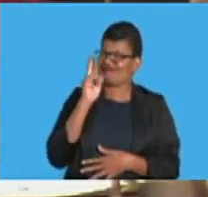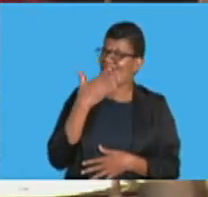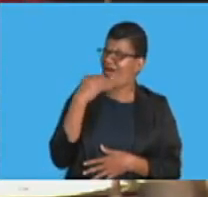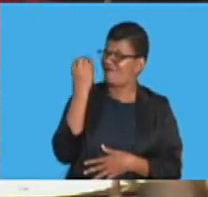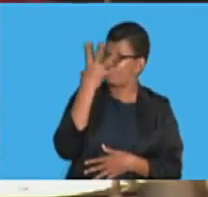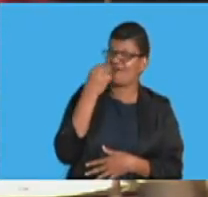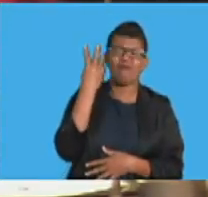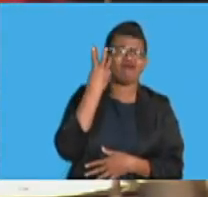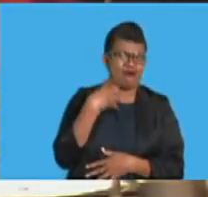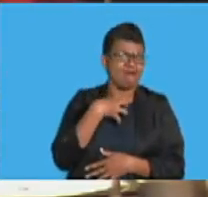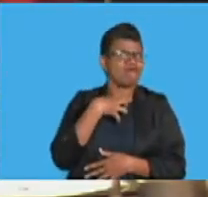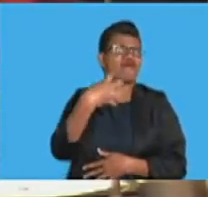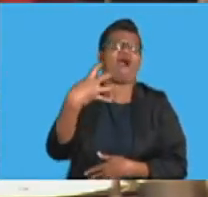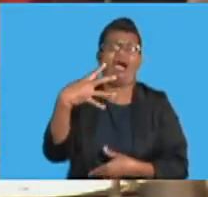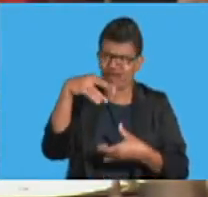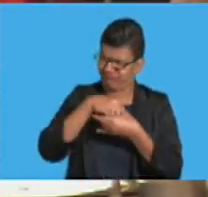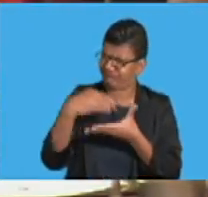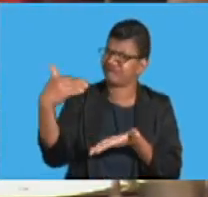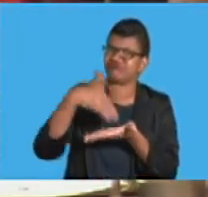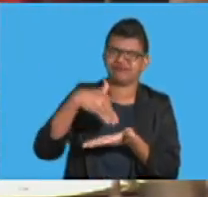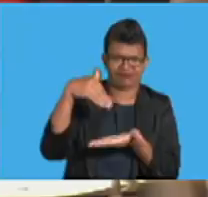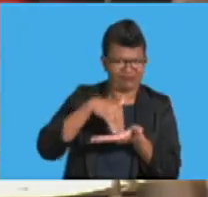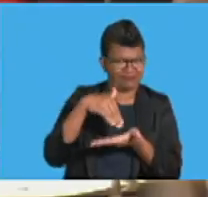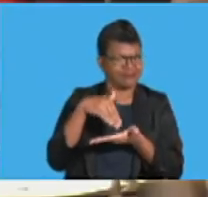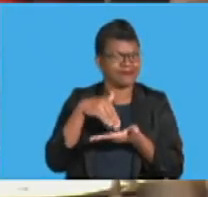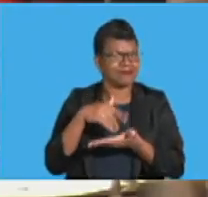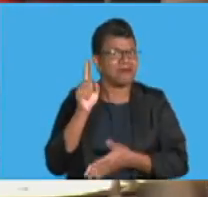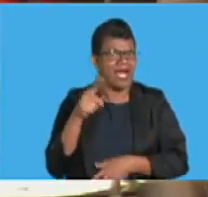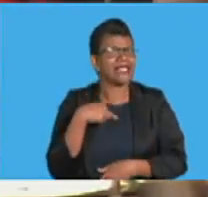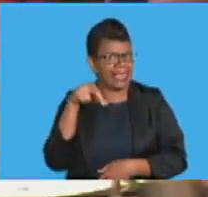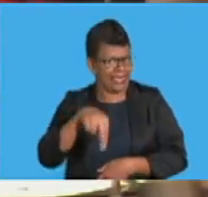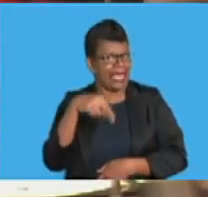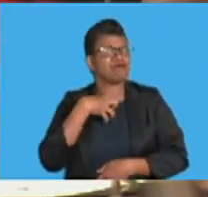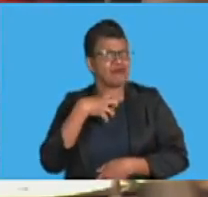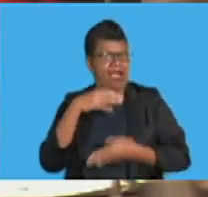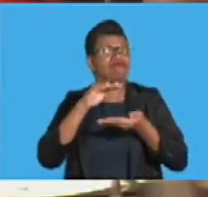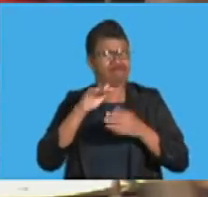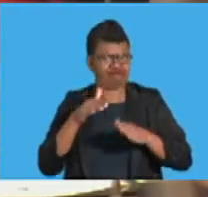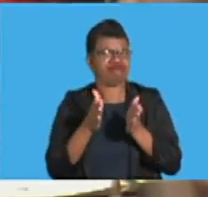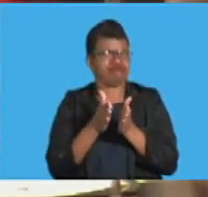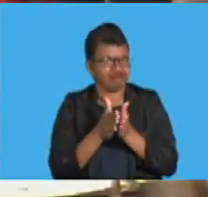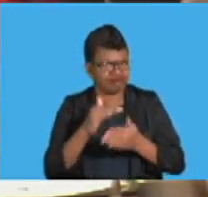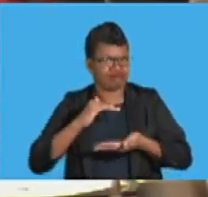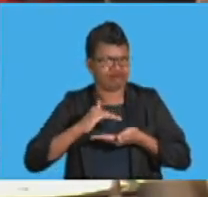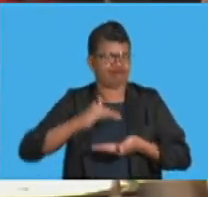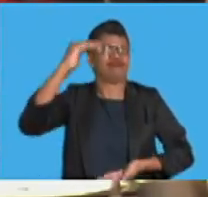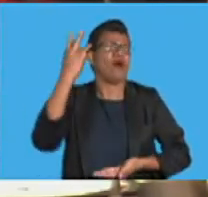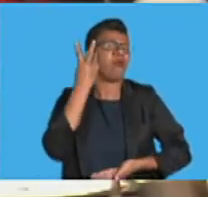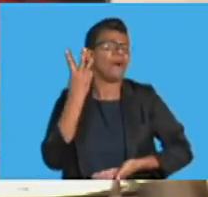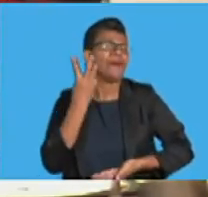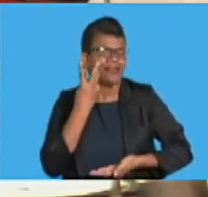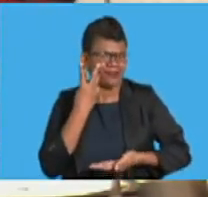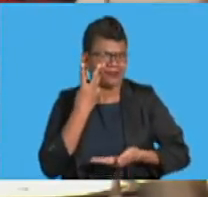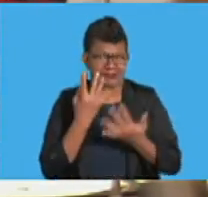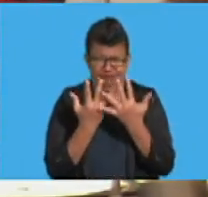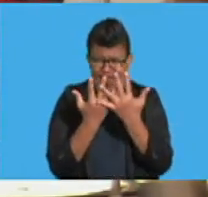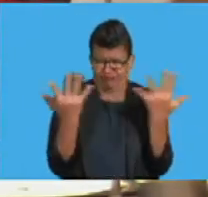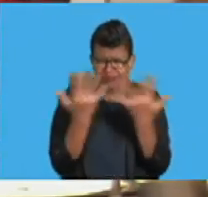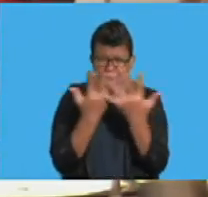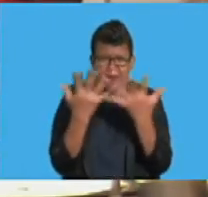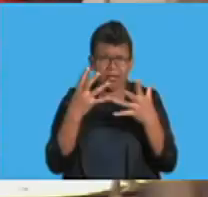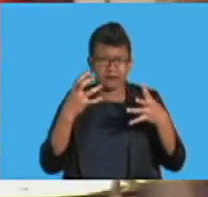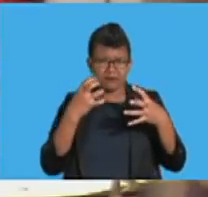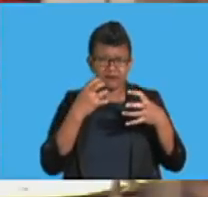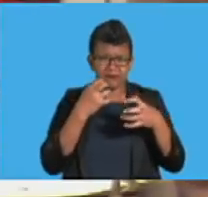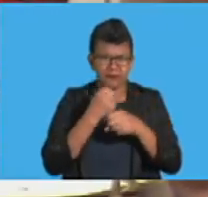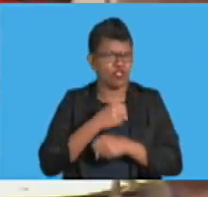say, we as a nation can still do better. After all, women make up almost half of our population in Fiji, and gender balance has